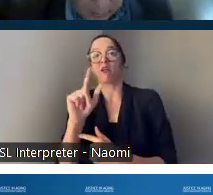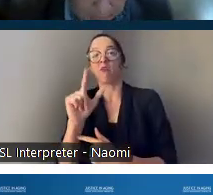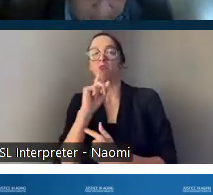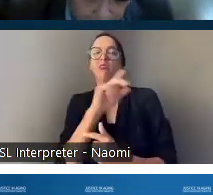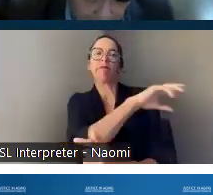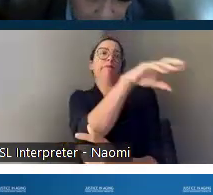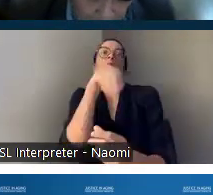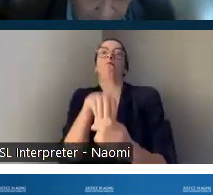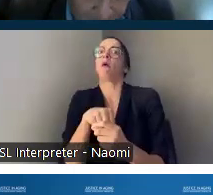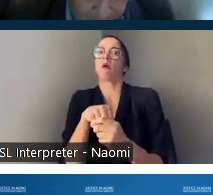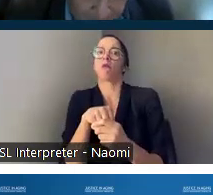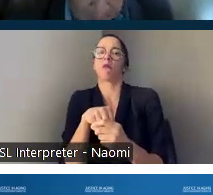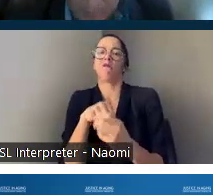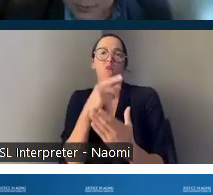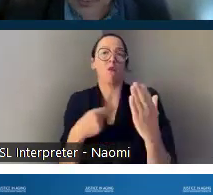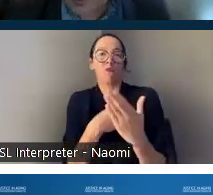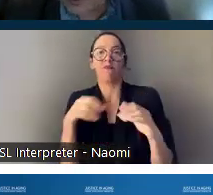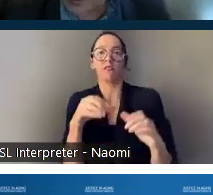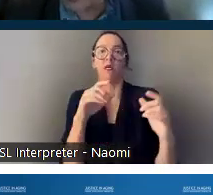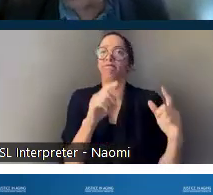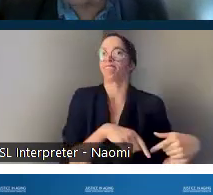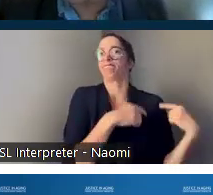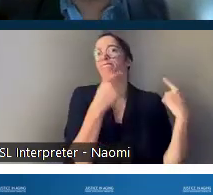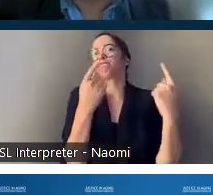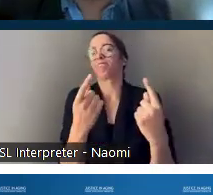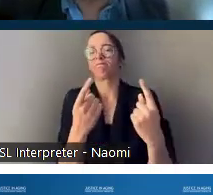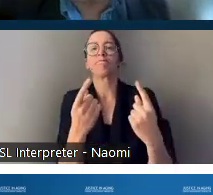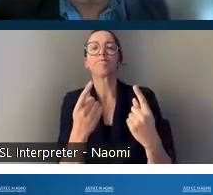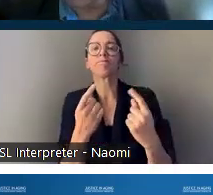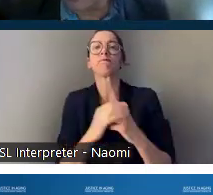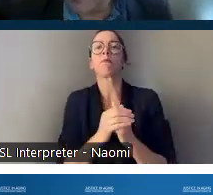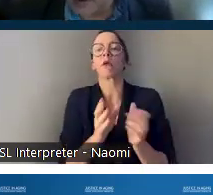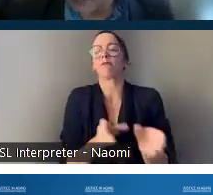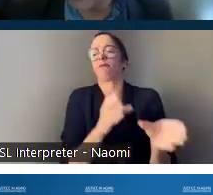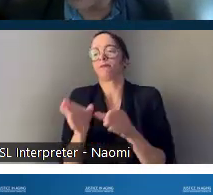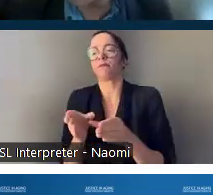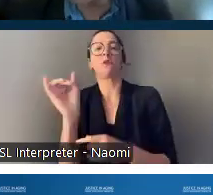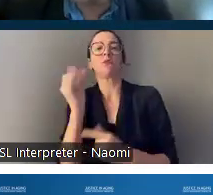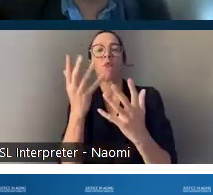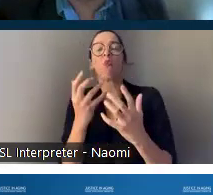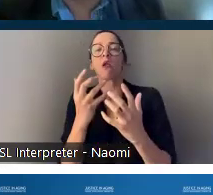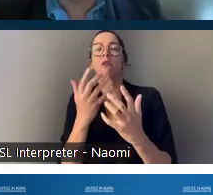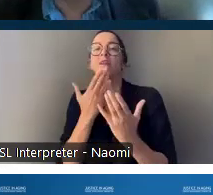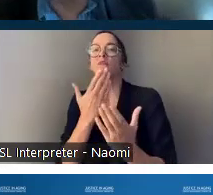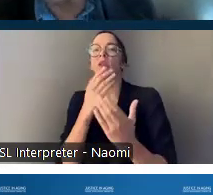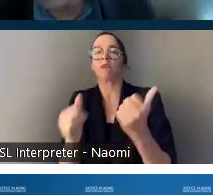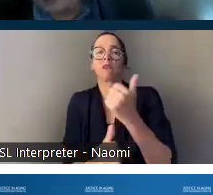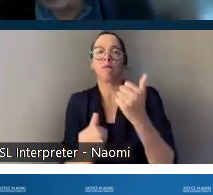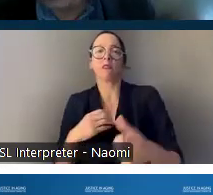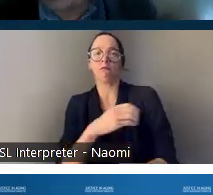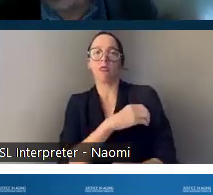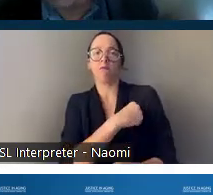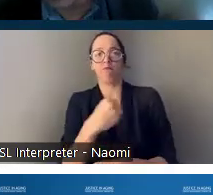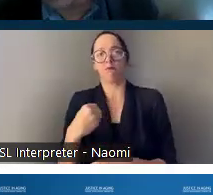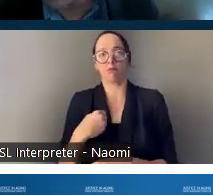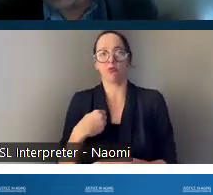she returns. I also want to thank the subcommittee members, for their help and participation through this process